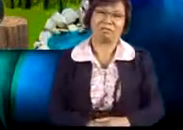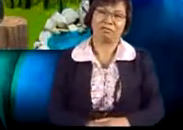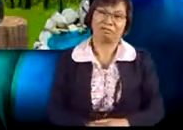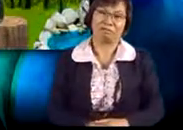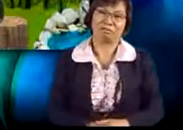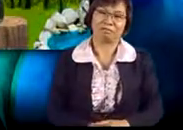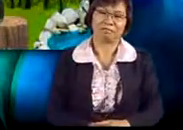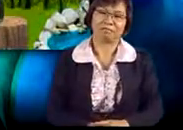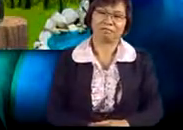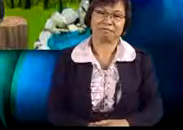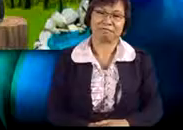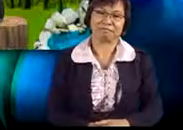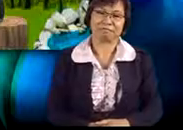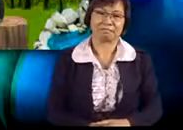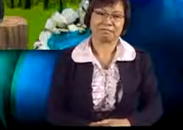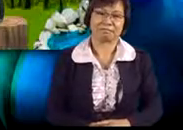5 over 4.